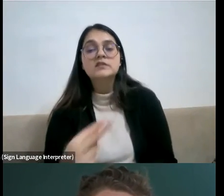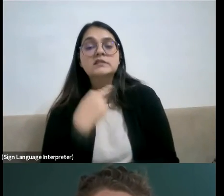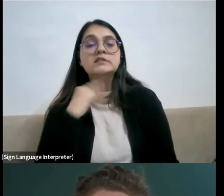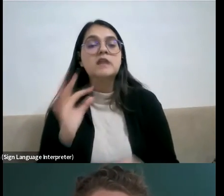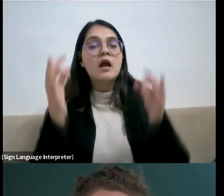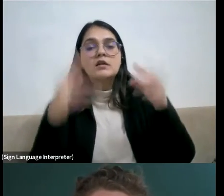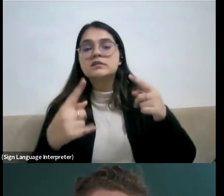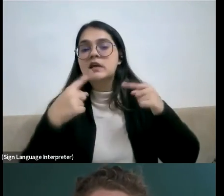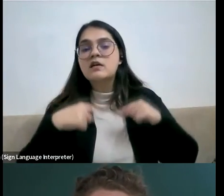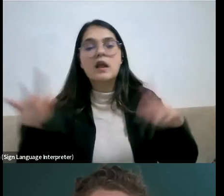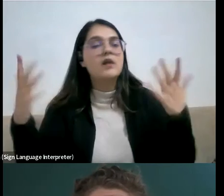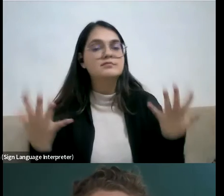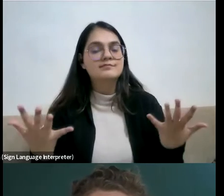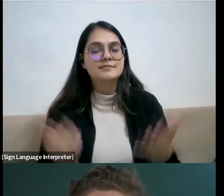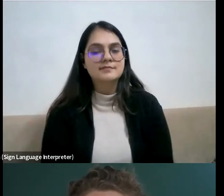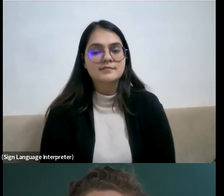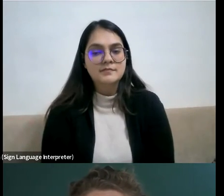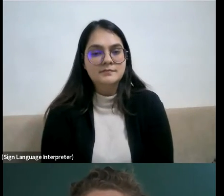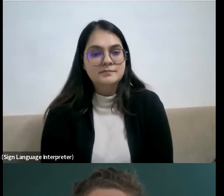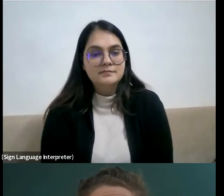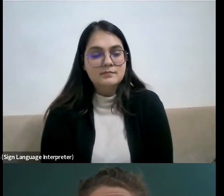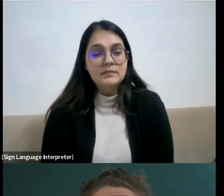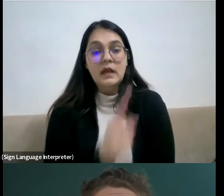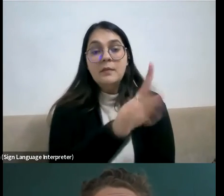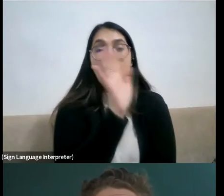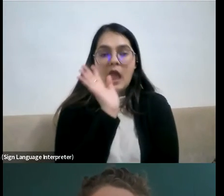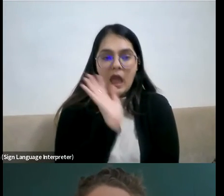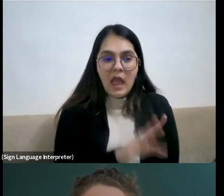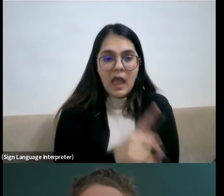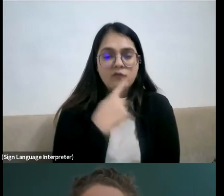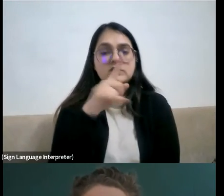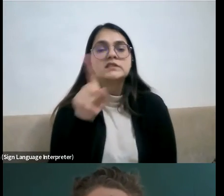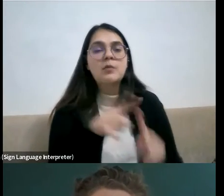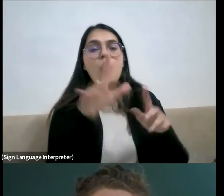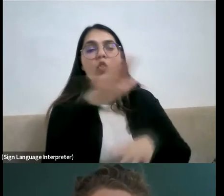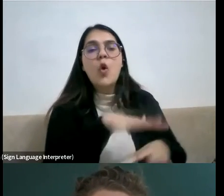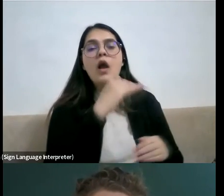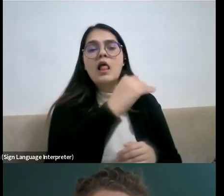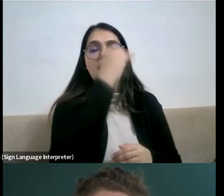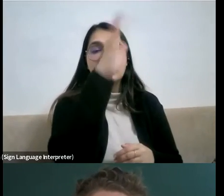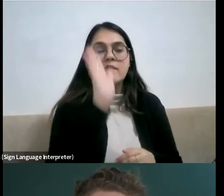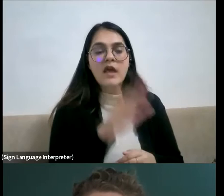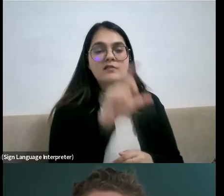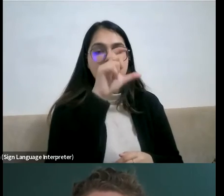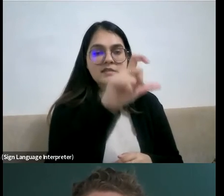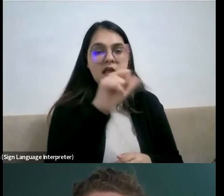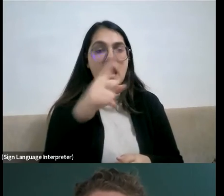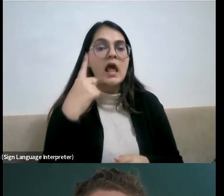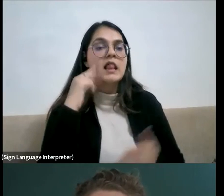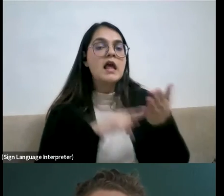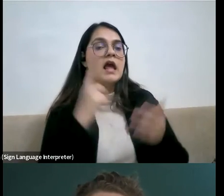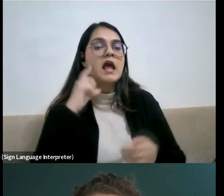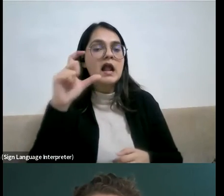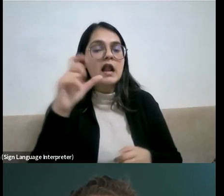decision-making and in bureaucratic nightmares. We also have, at a more localized level, clinic committees and hospital